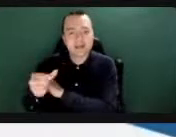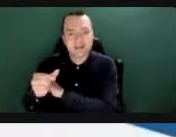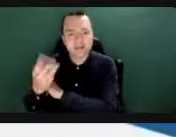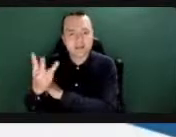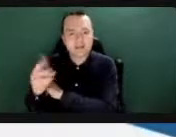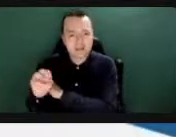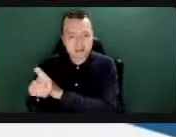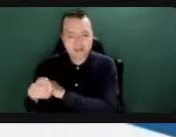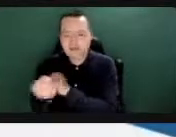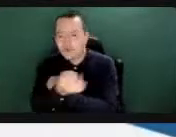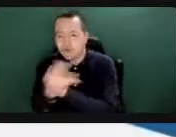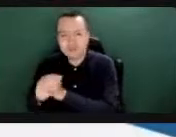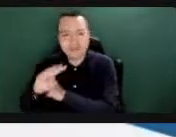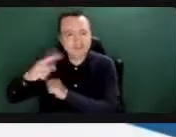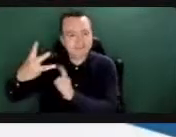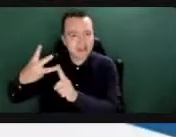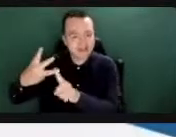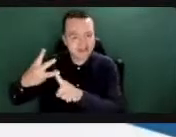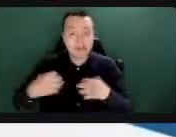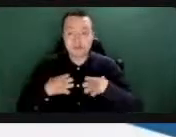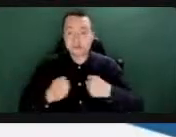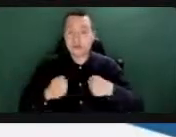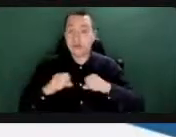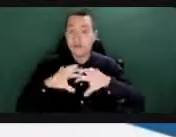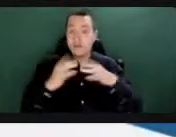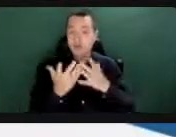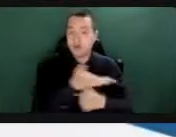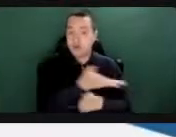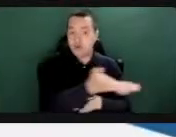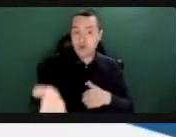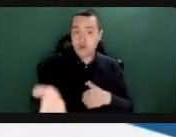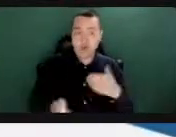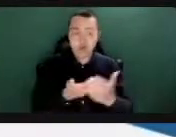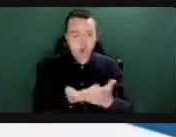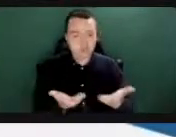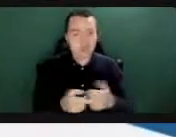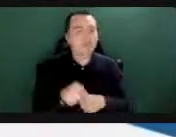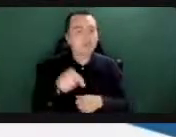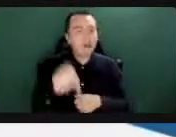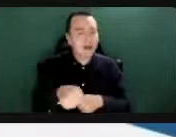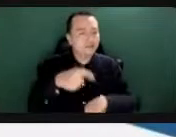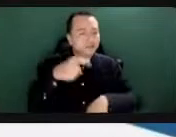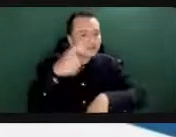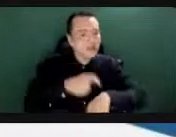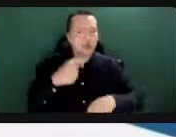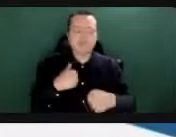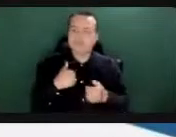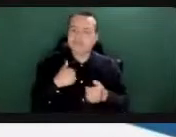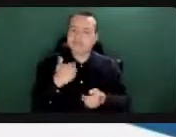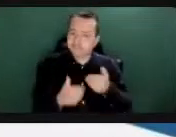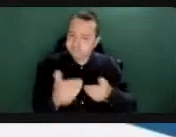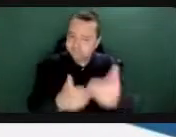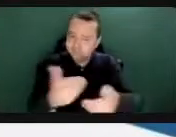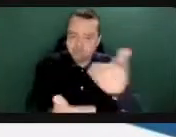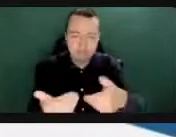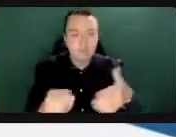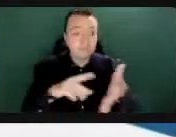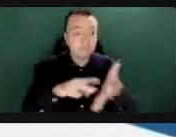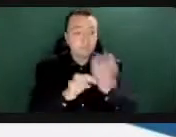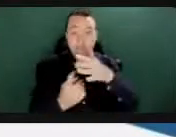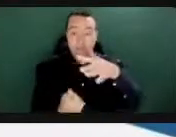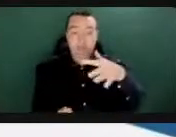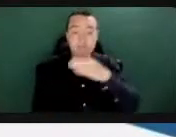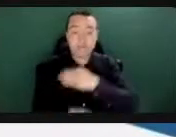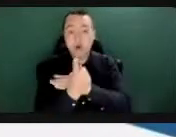present whereby we hope to transition from this public health emergency and to accelerate addressing issues